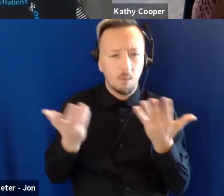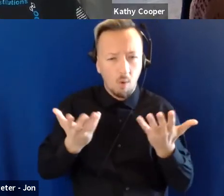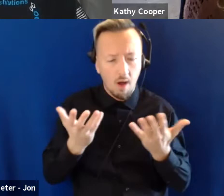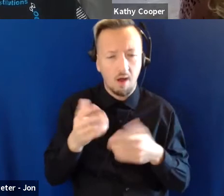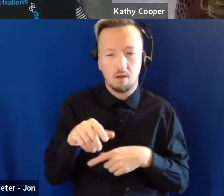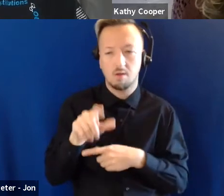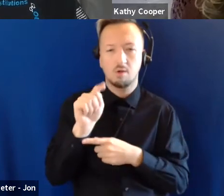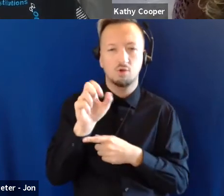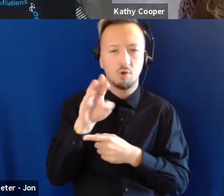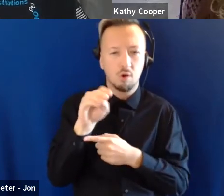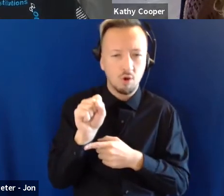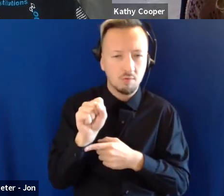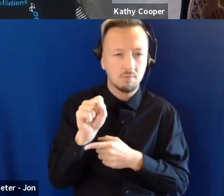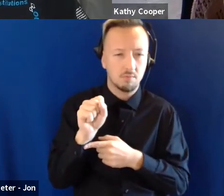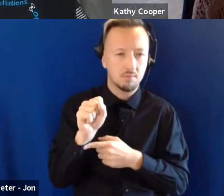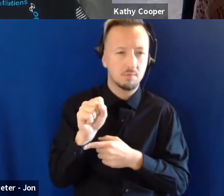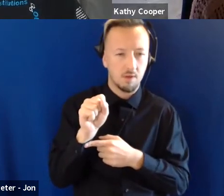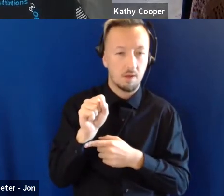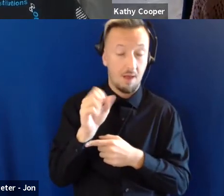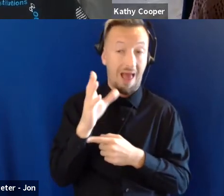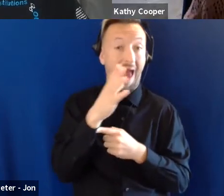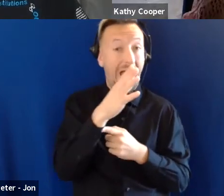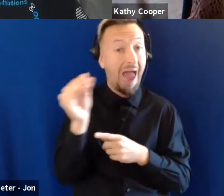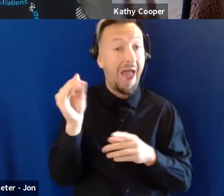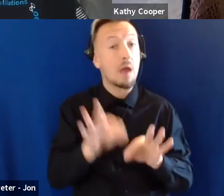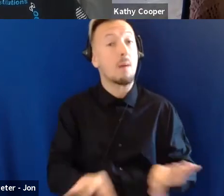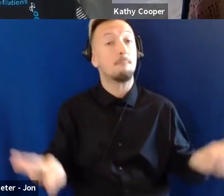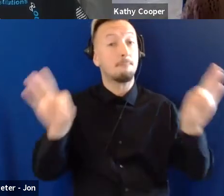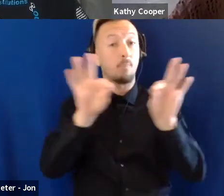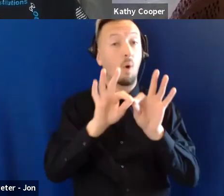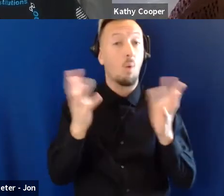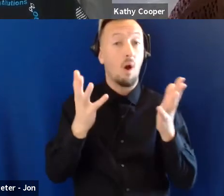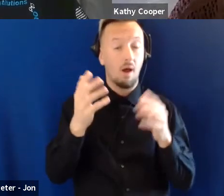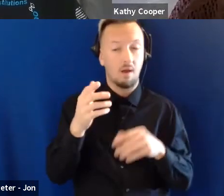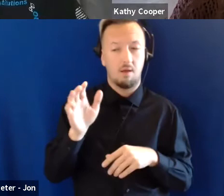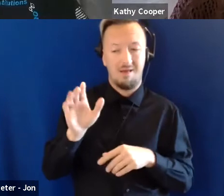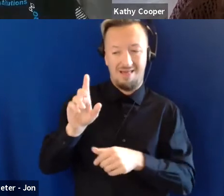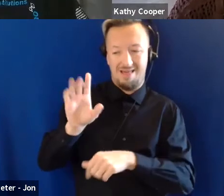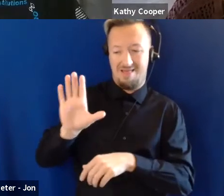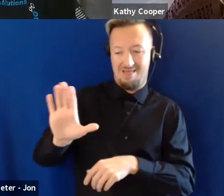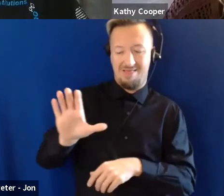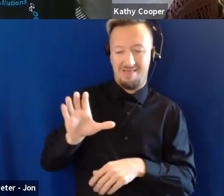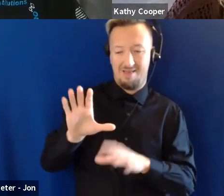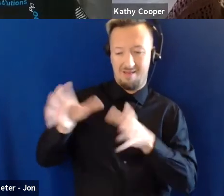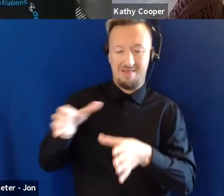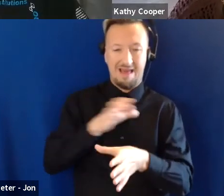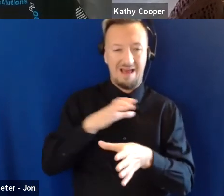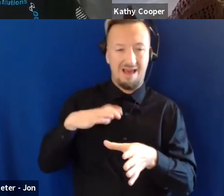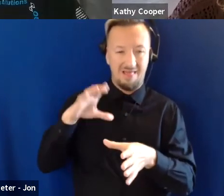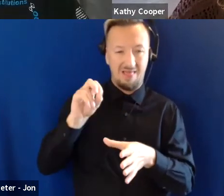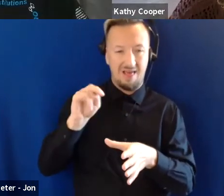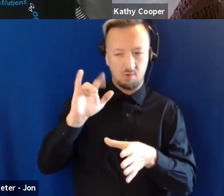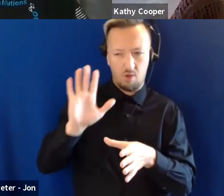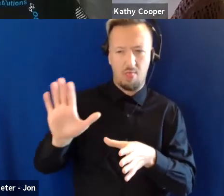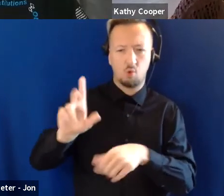importantly, or as importantly, it talks about the functions or the duties of the council. And I think this is good for CILs to know